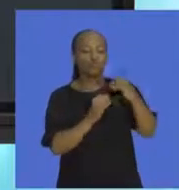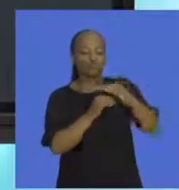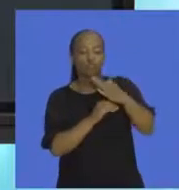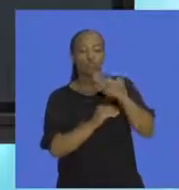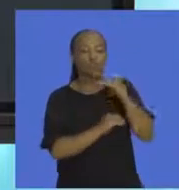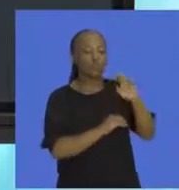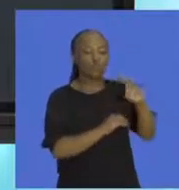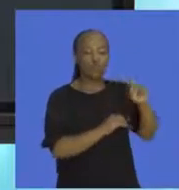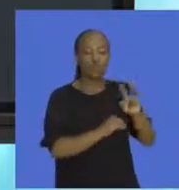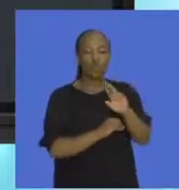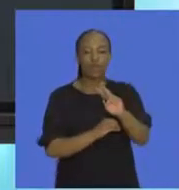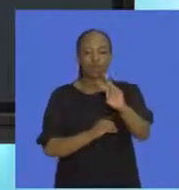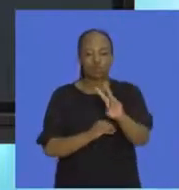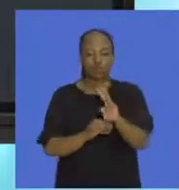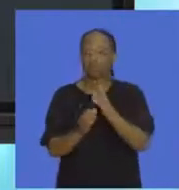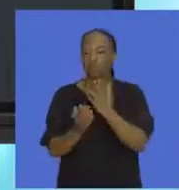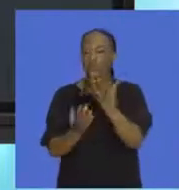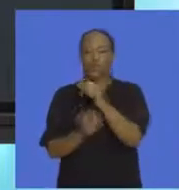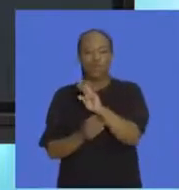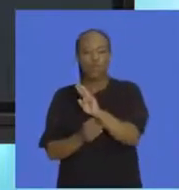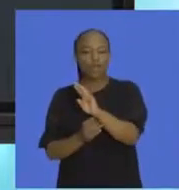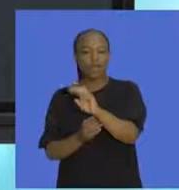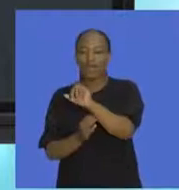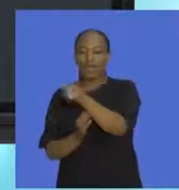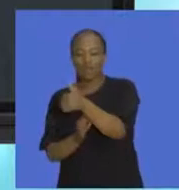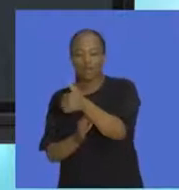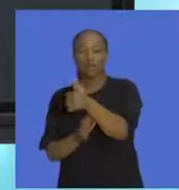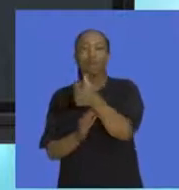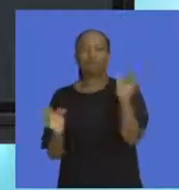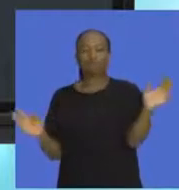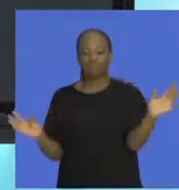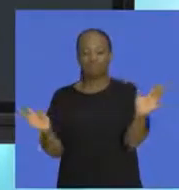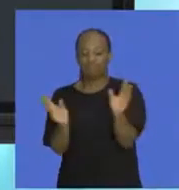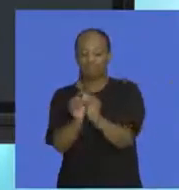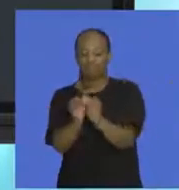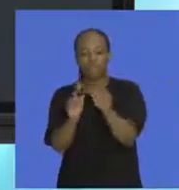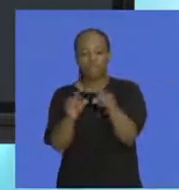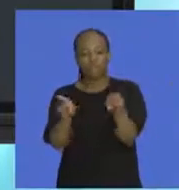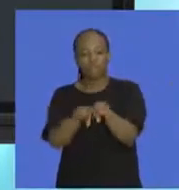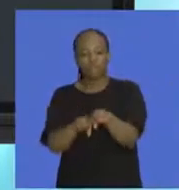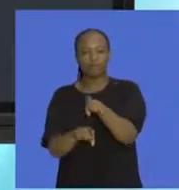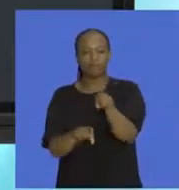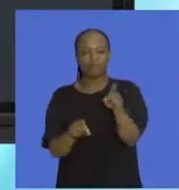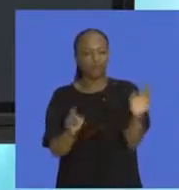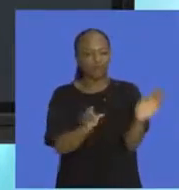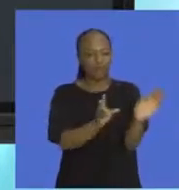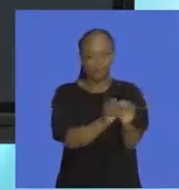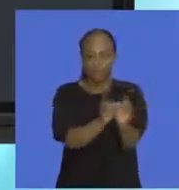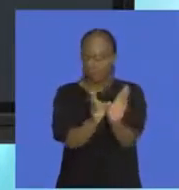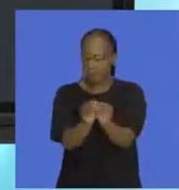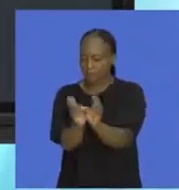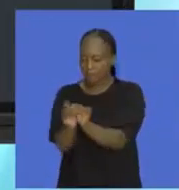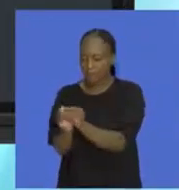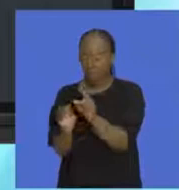R1 plus current through R2 plus current through Rn, it must give you the total current for those